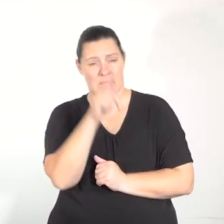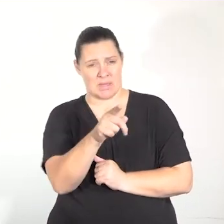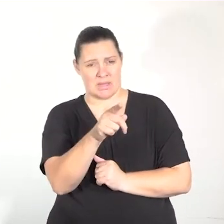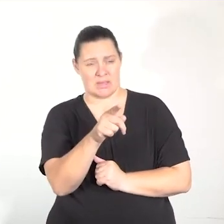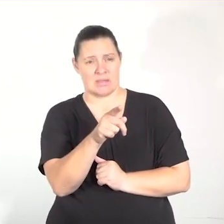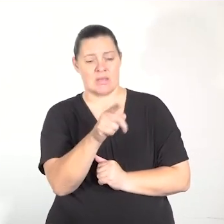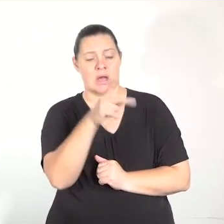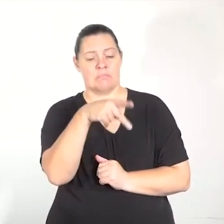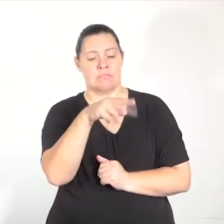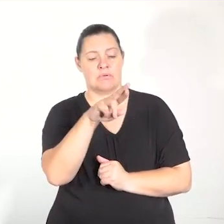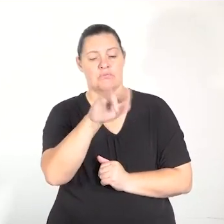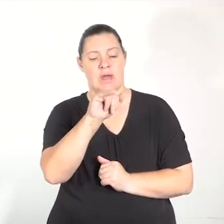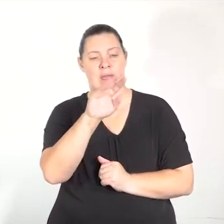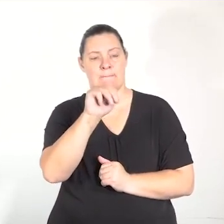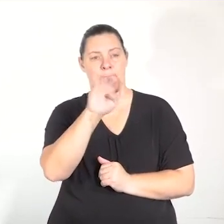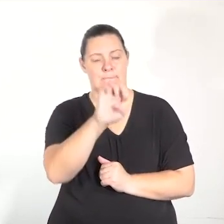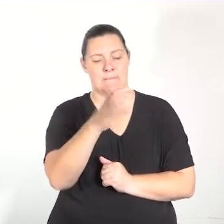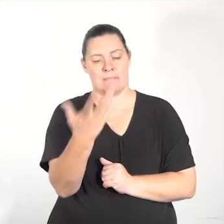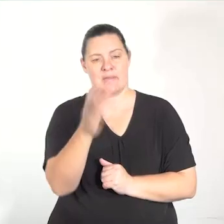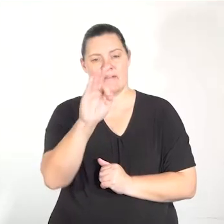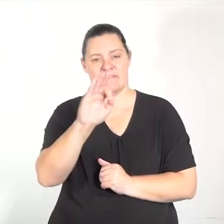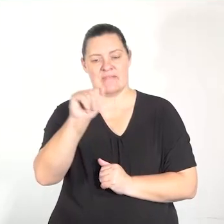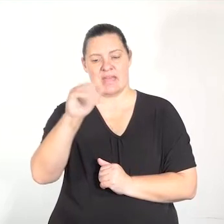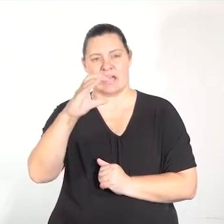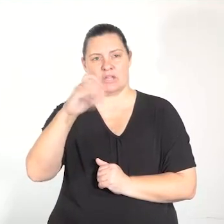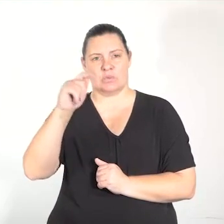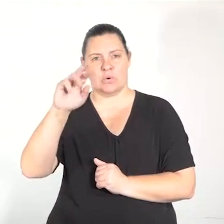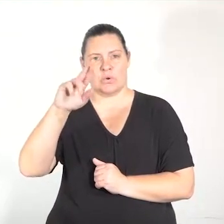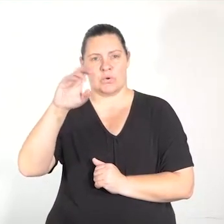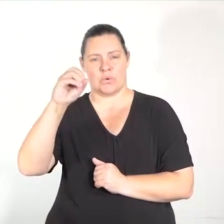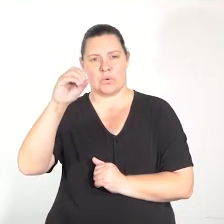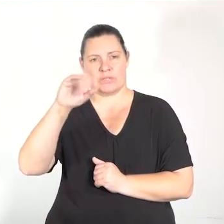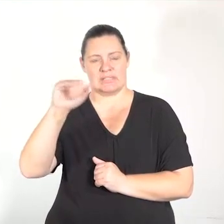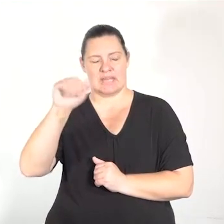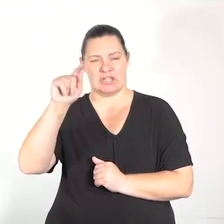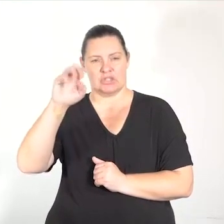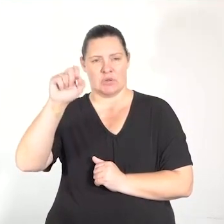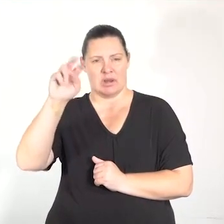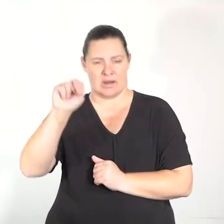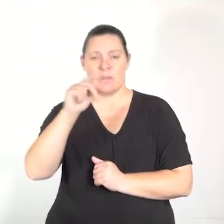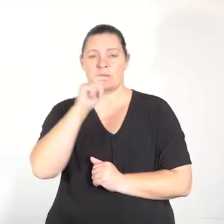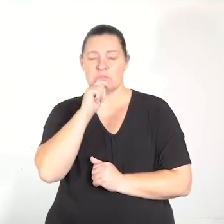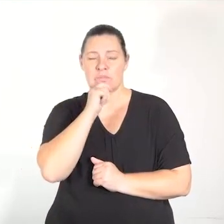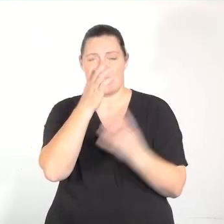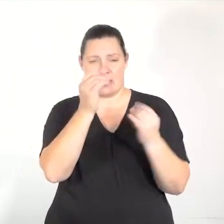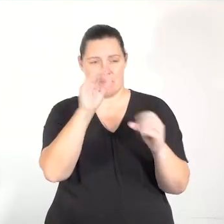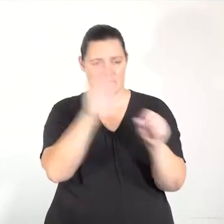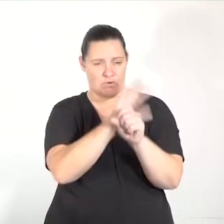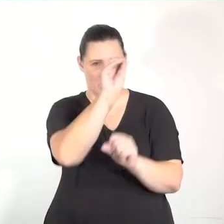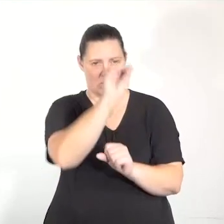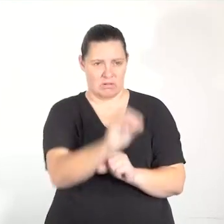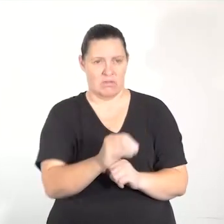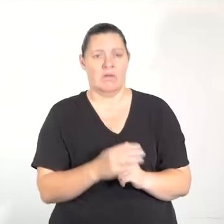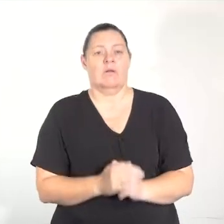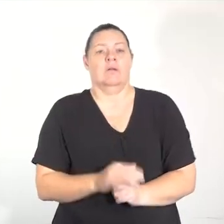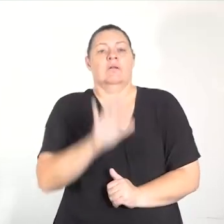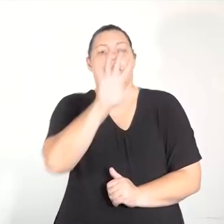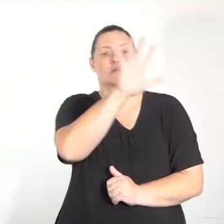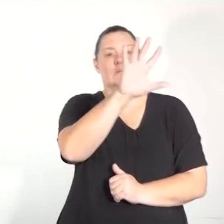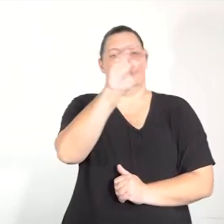Remember, when we are doing prime factorization, we need to write out the numbers using the prime factors. So we are going to write